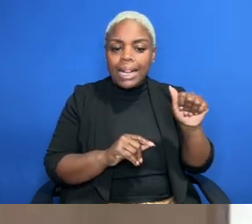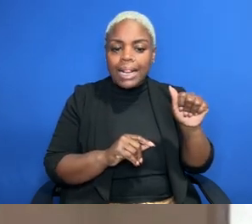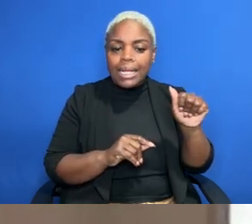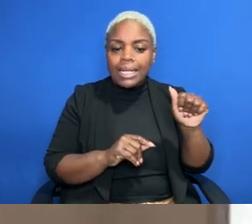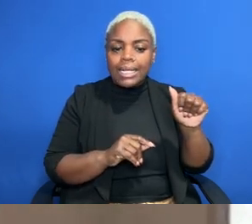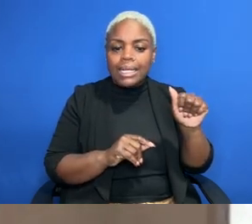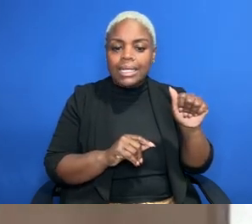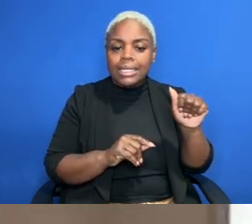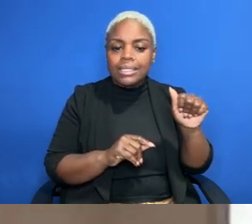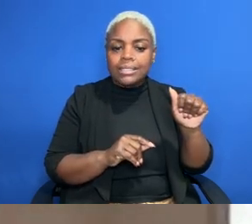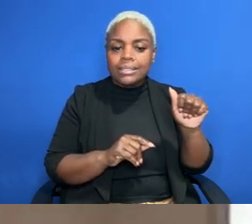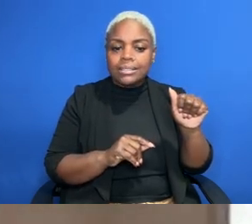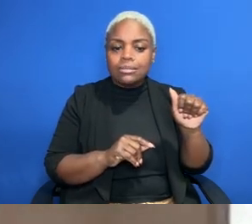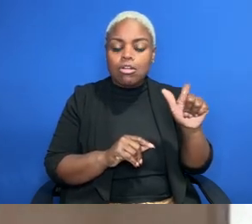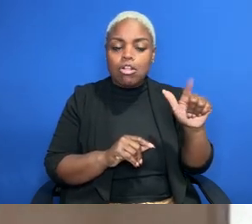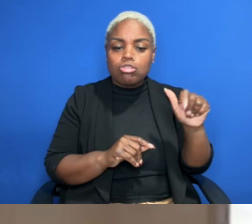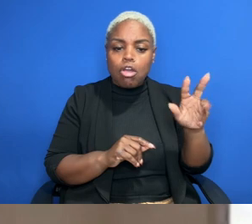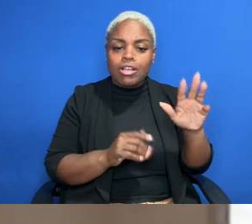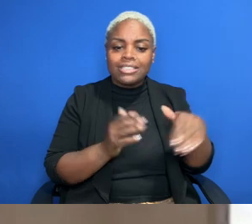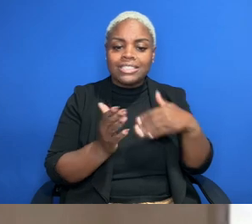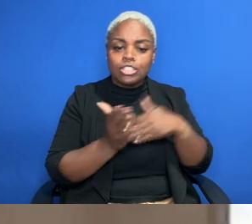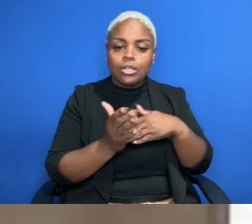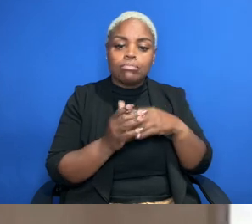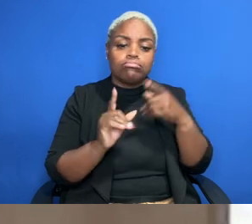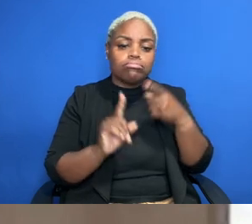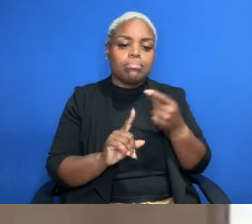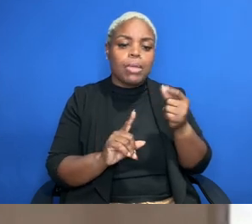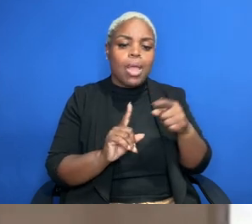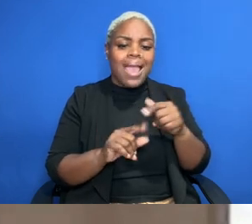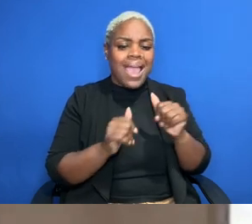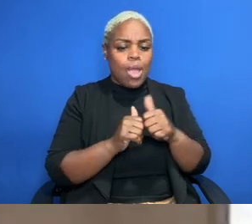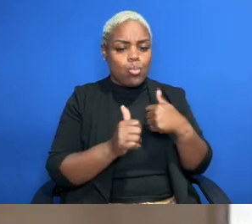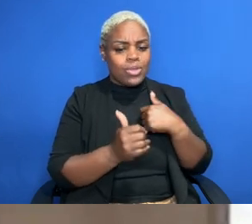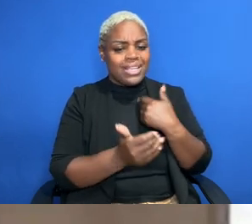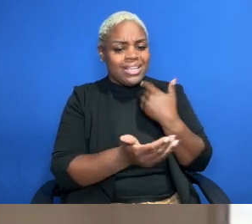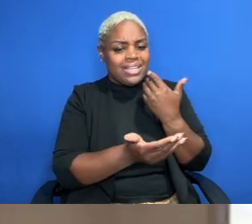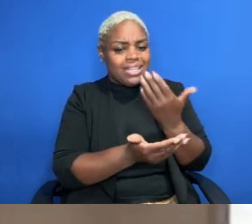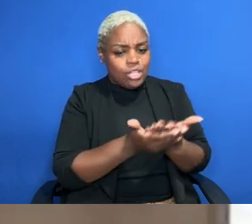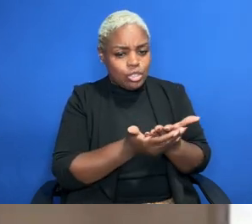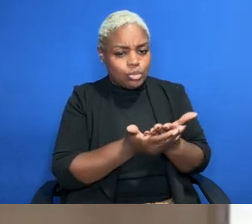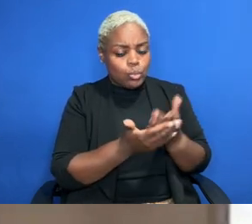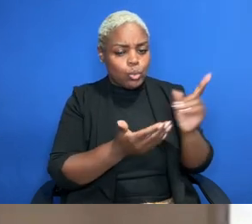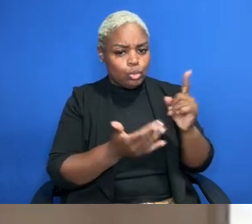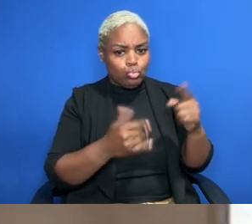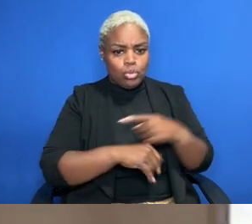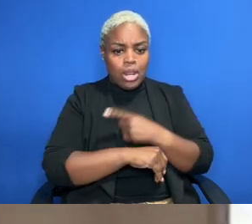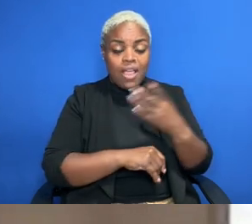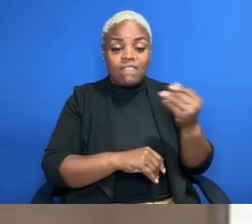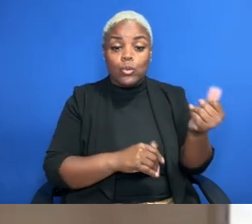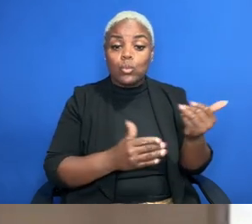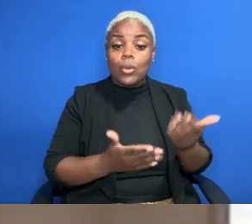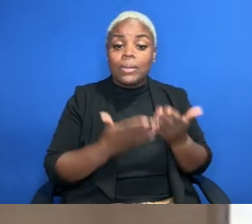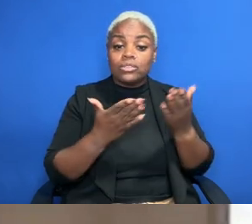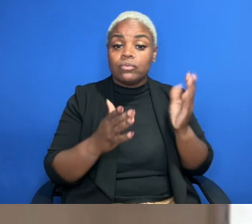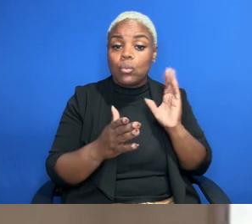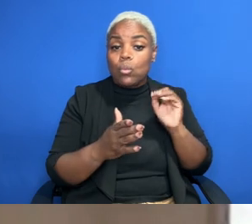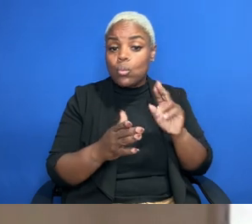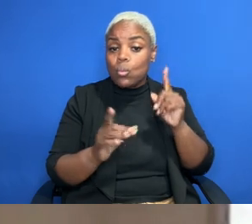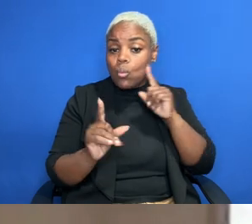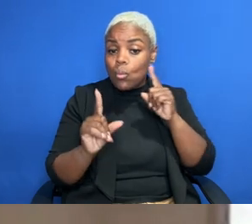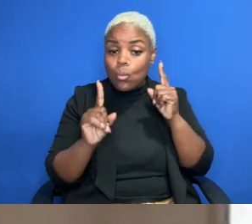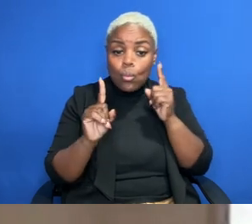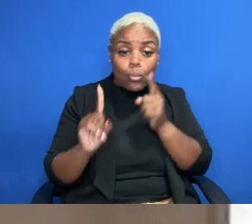I'll give just a little clip about Disability Law Center, a little clip about how we got to where we are today, and then a